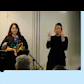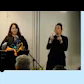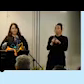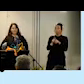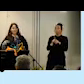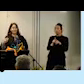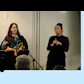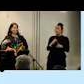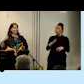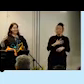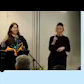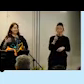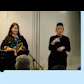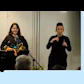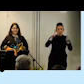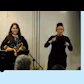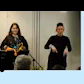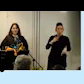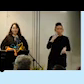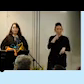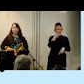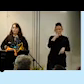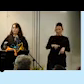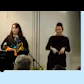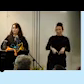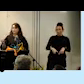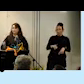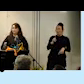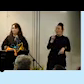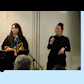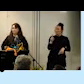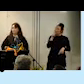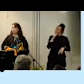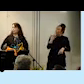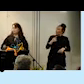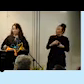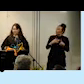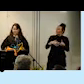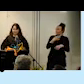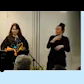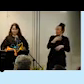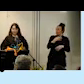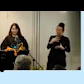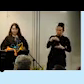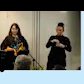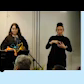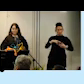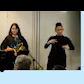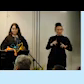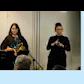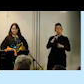to accumulate these proteins as early as age 20. However, only those with certain risk factors will go on to develop dementia.